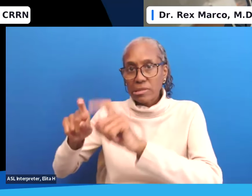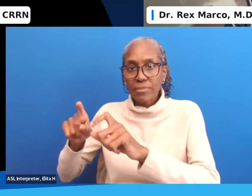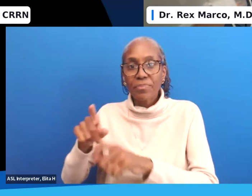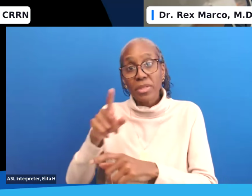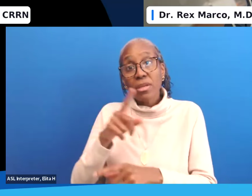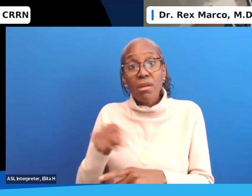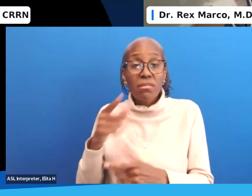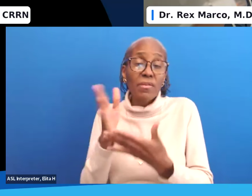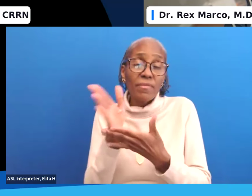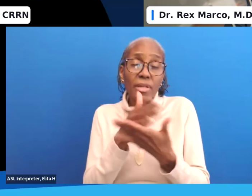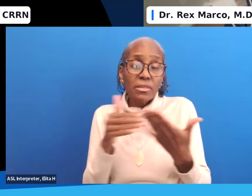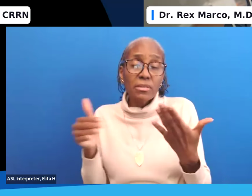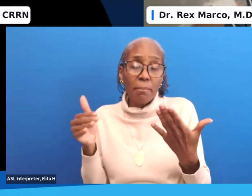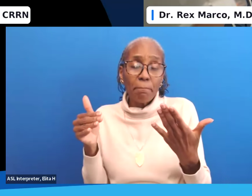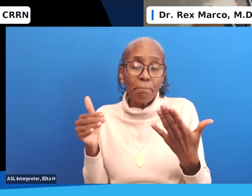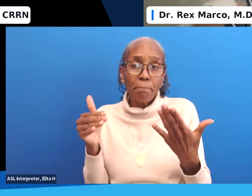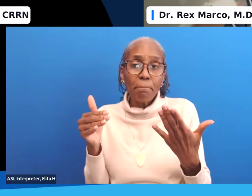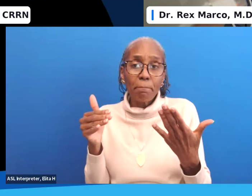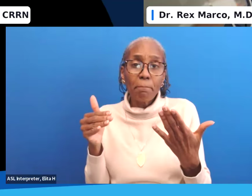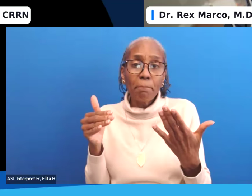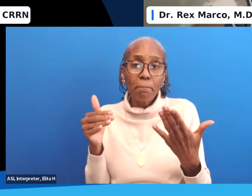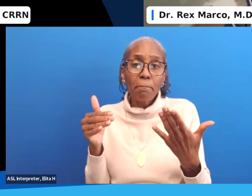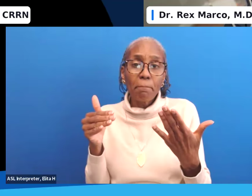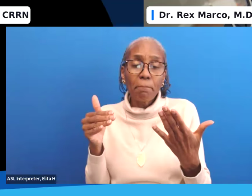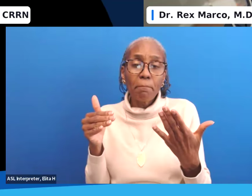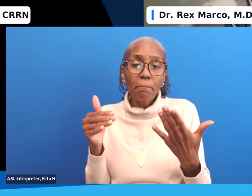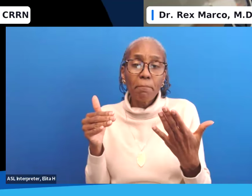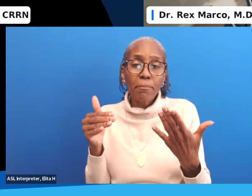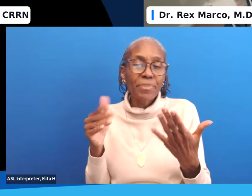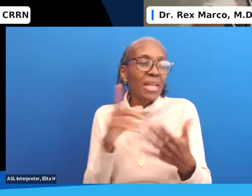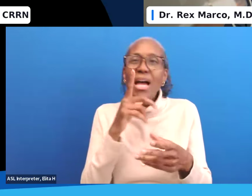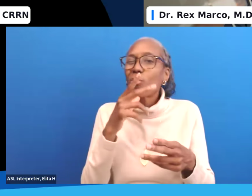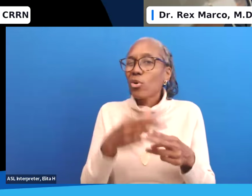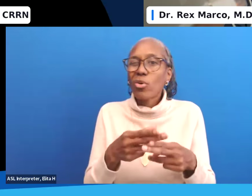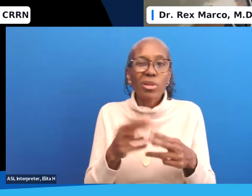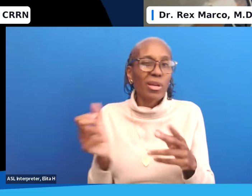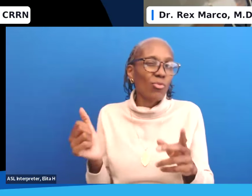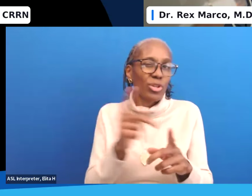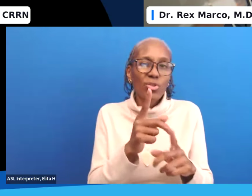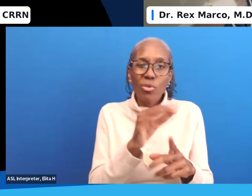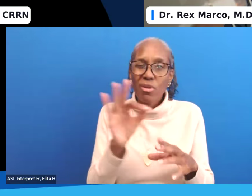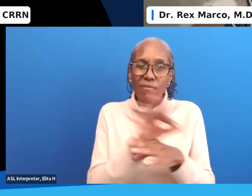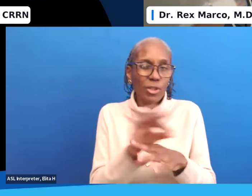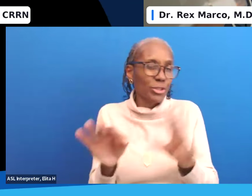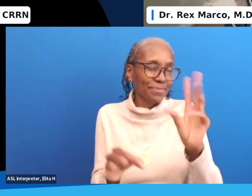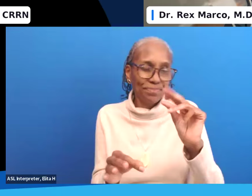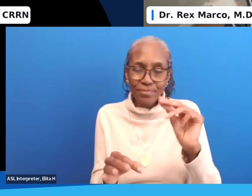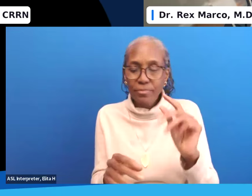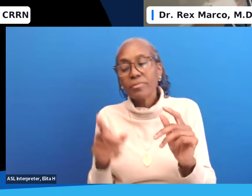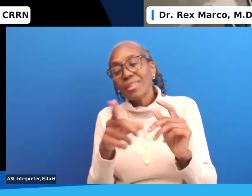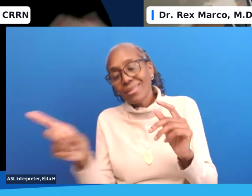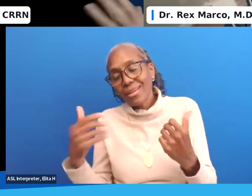And they have had some uh not I won't call it return of function, but they've had